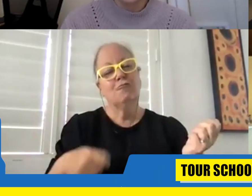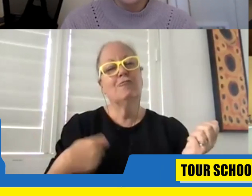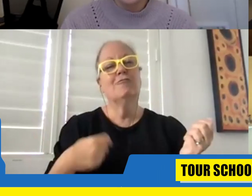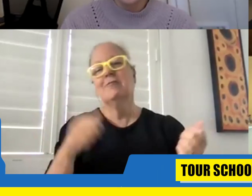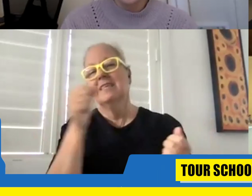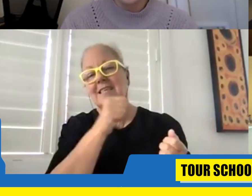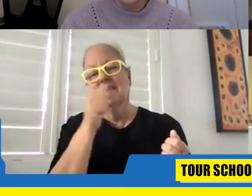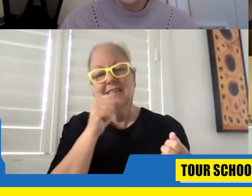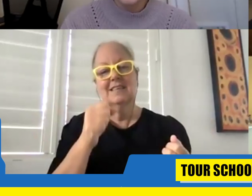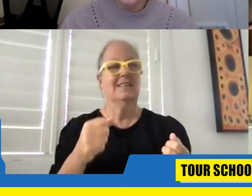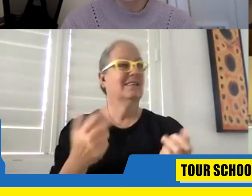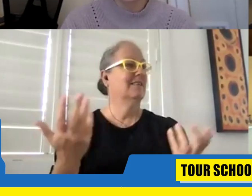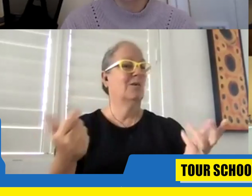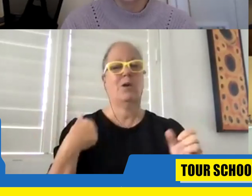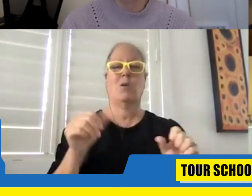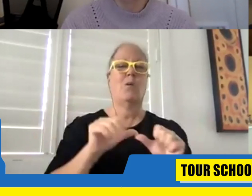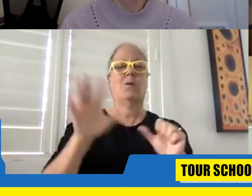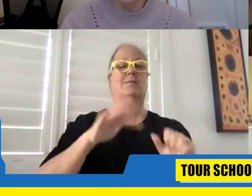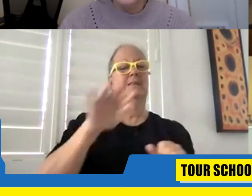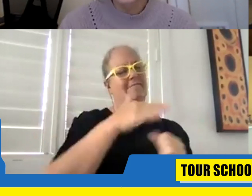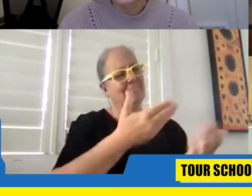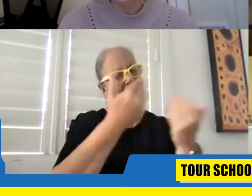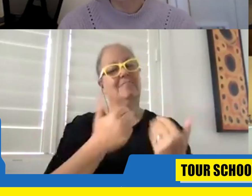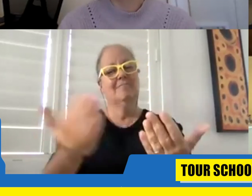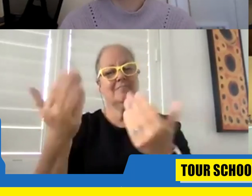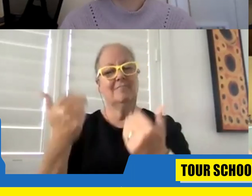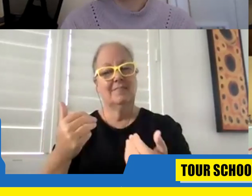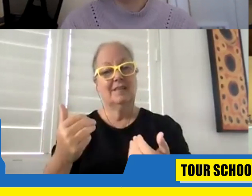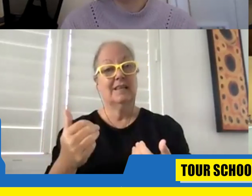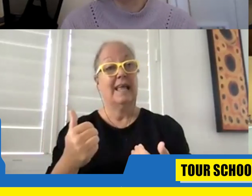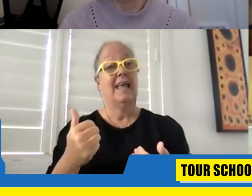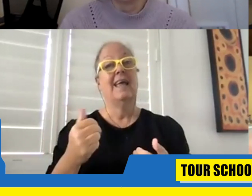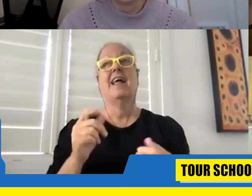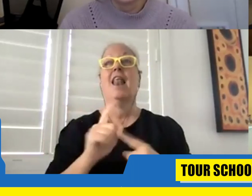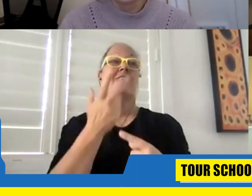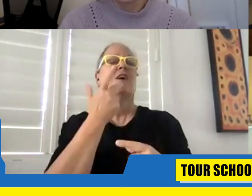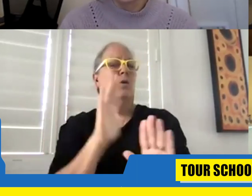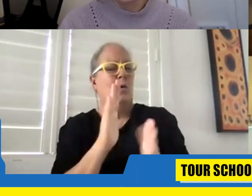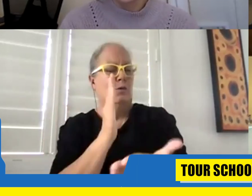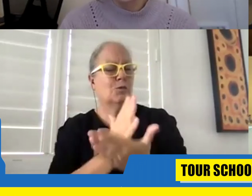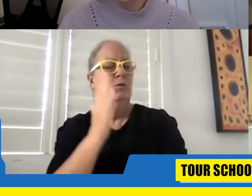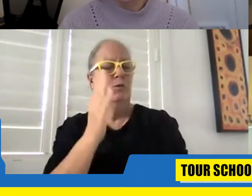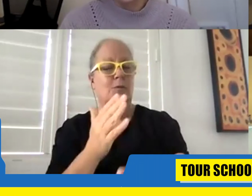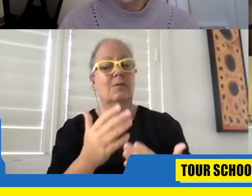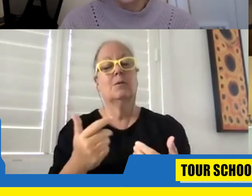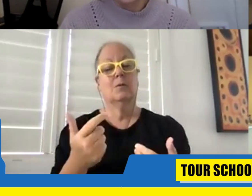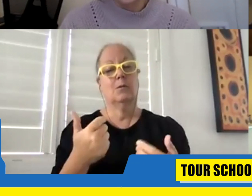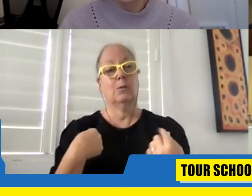awesome happening place facade. It's not even a facade, it's true, we are, for the people